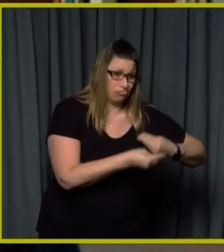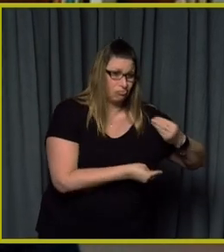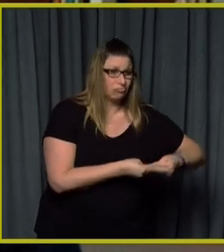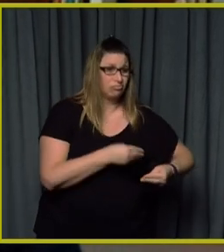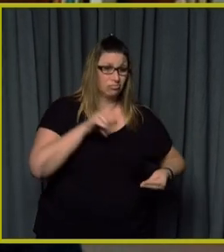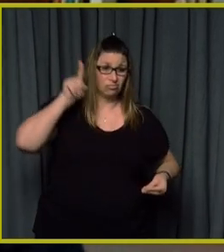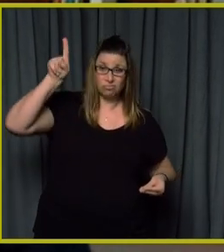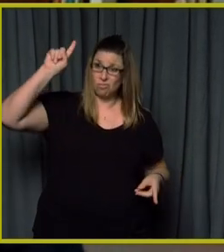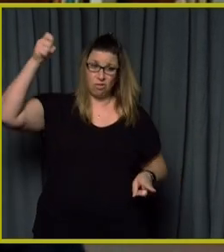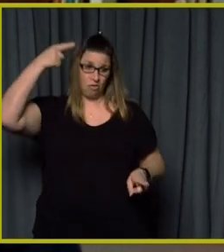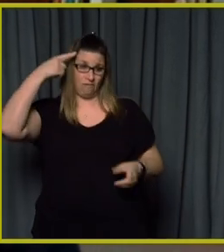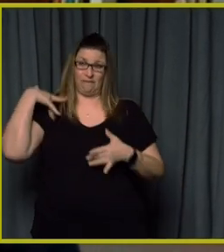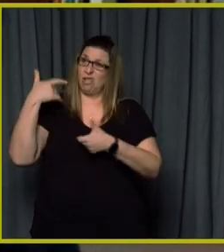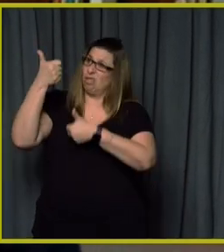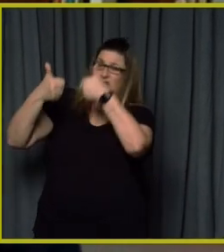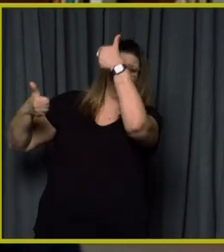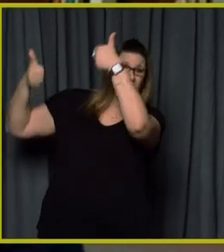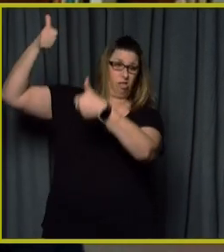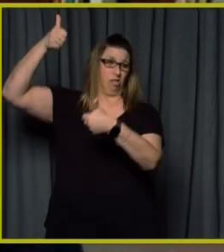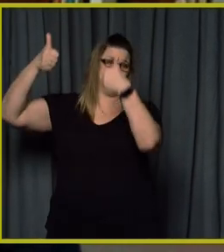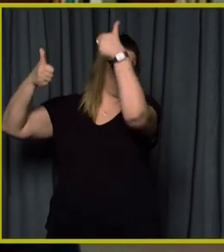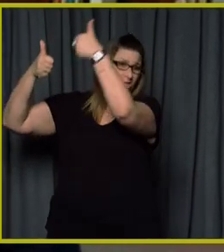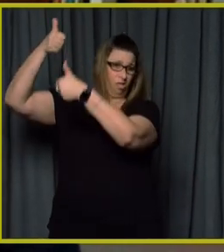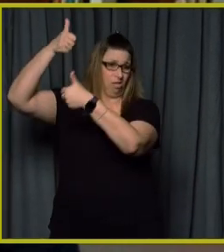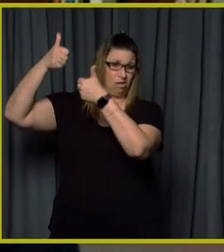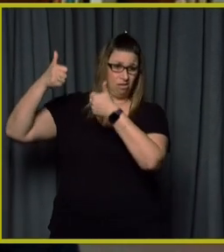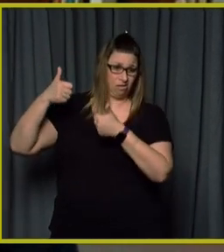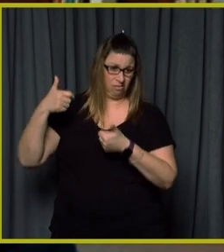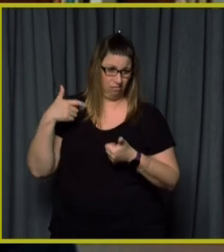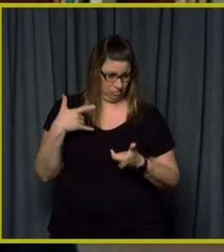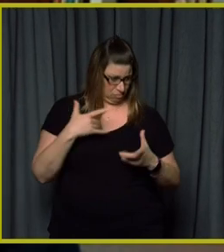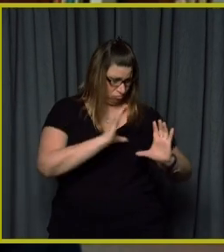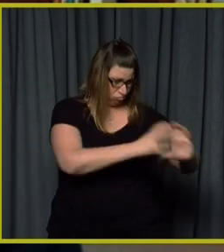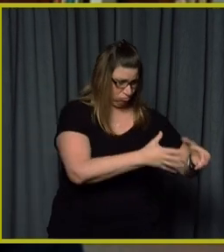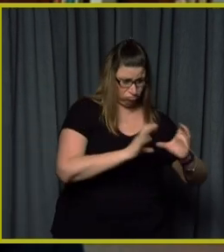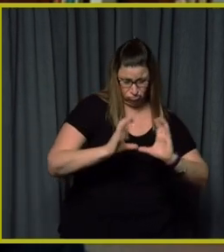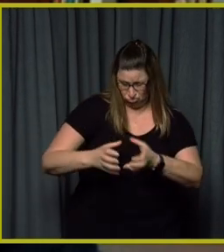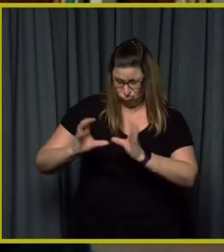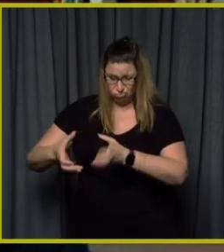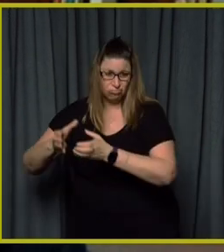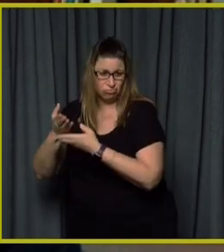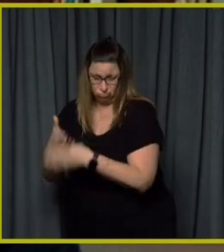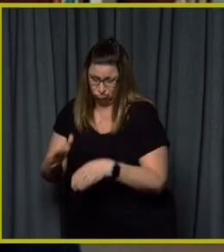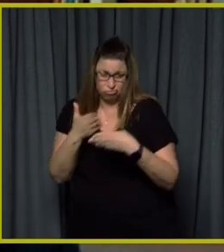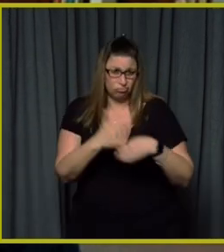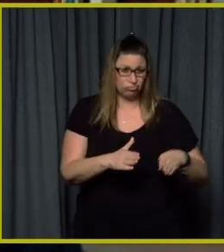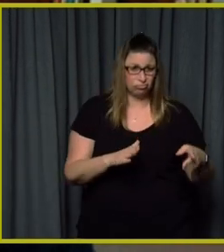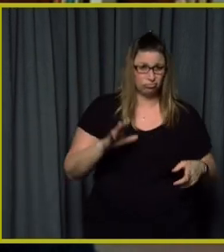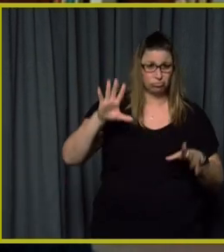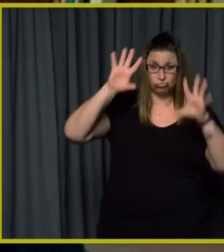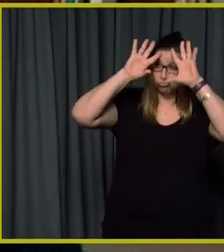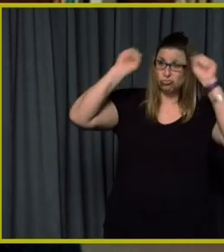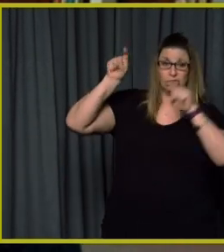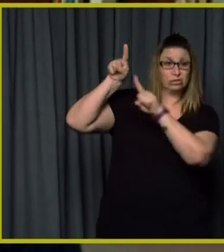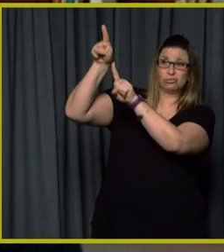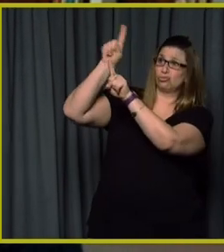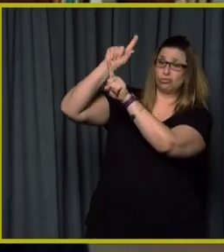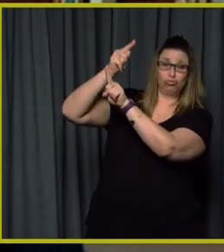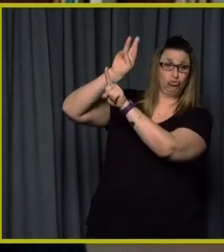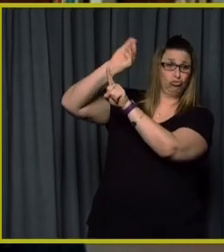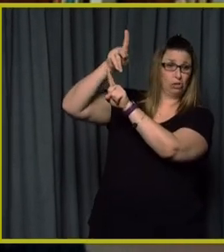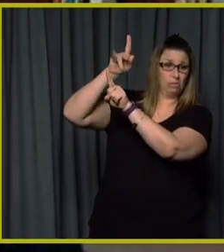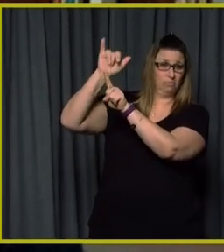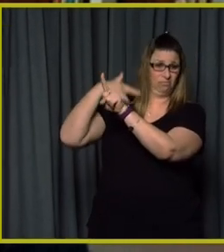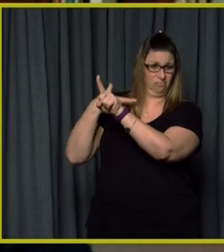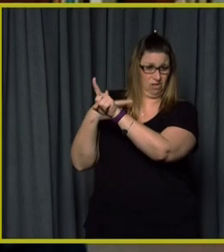people. This order that President Trump put in place under the Defense Production Act that essentially forces the African-American and Latino